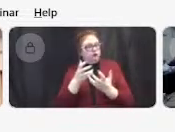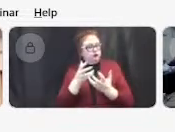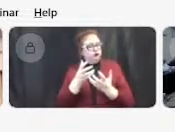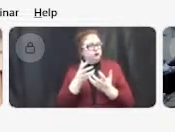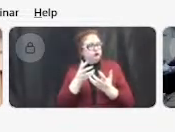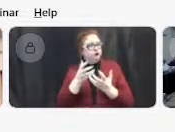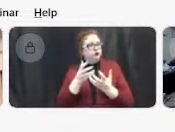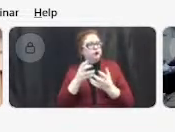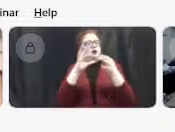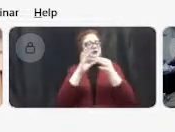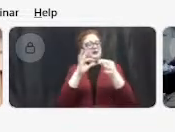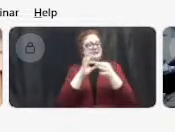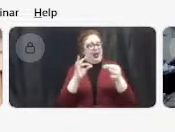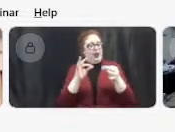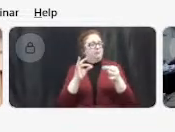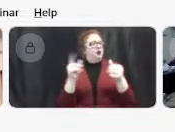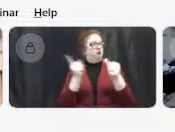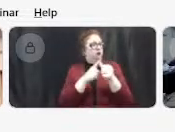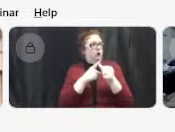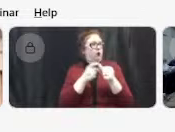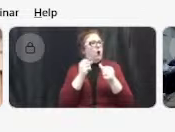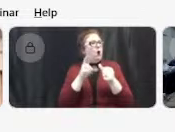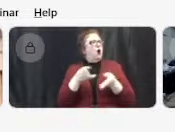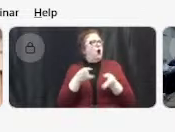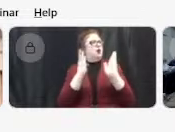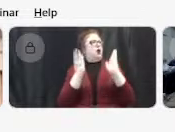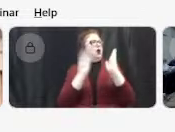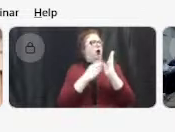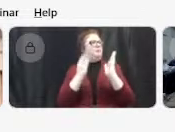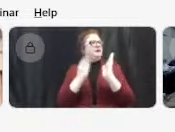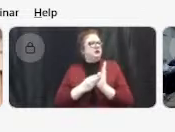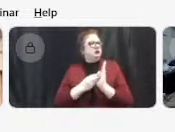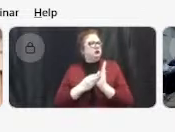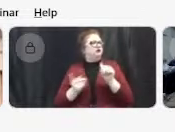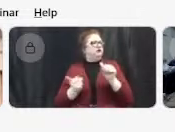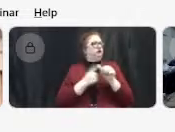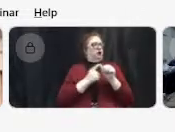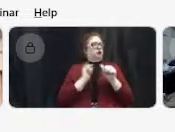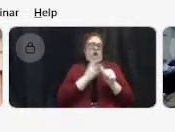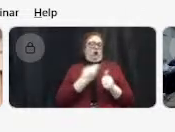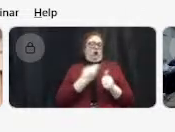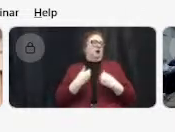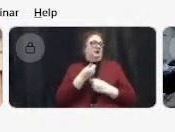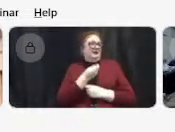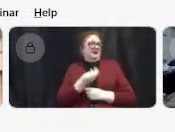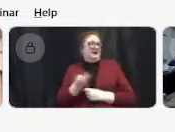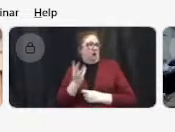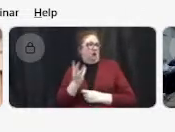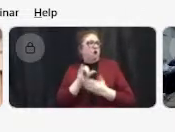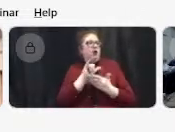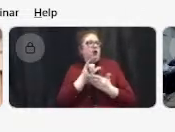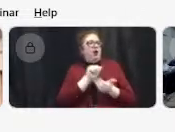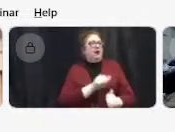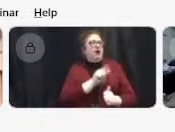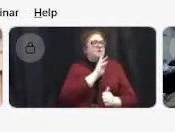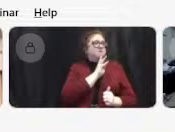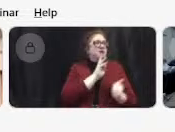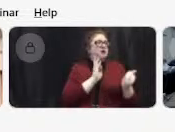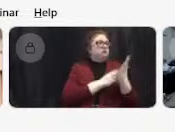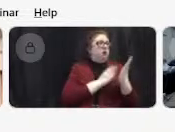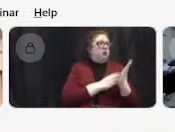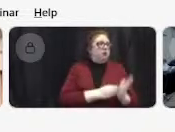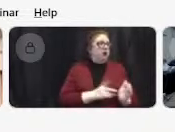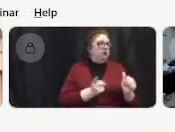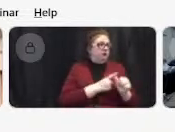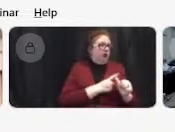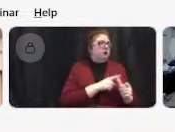make your state, or would you like for oppositions? We have several cards in oppositions. They can speak first, and then you can come back